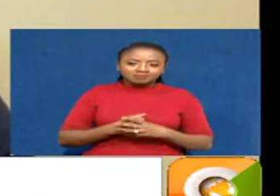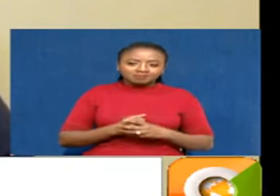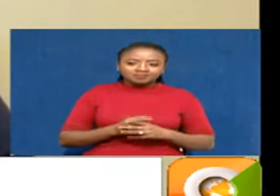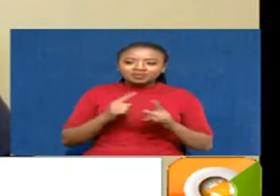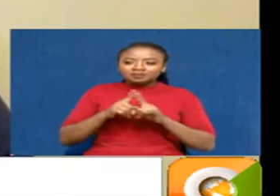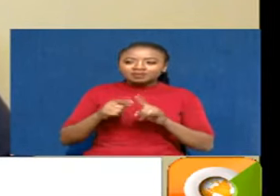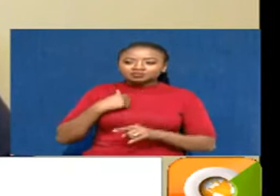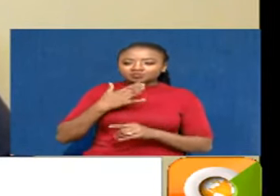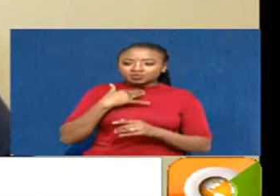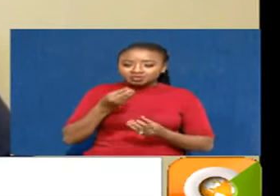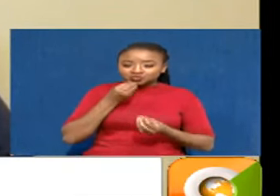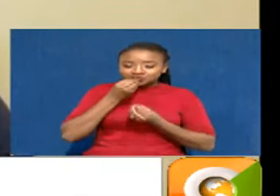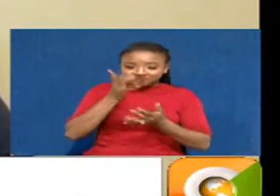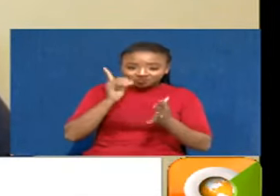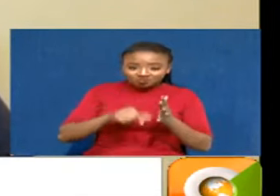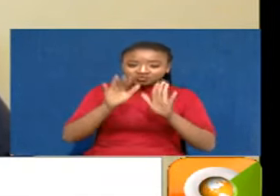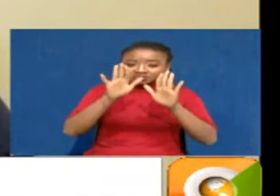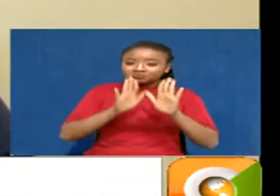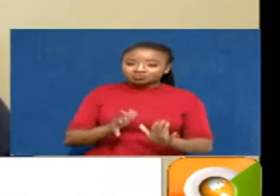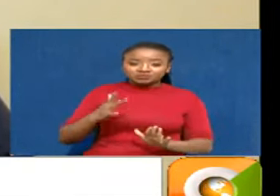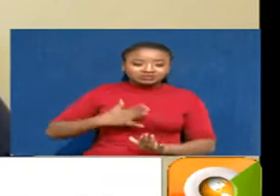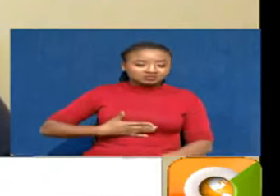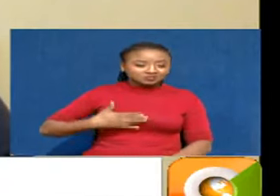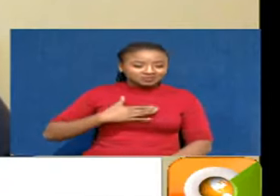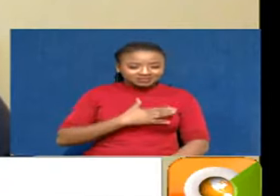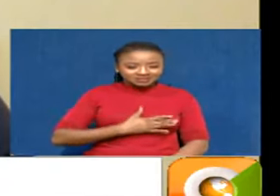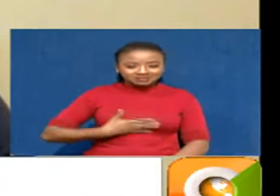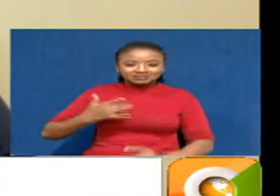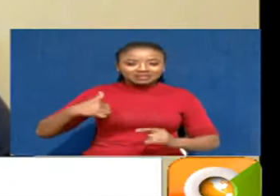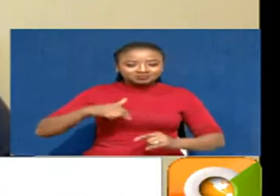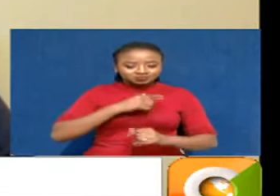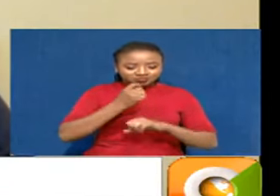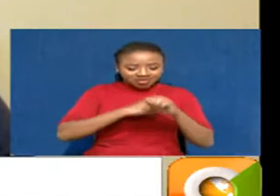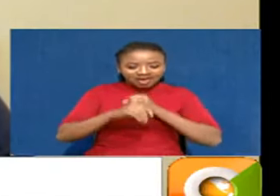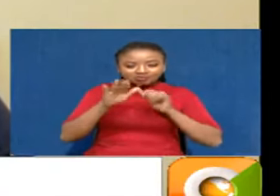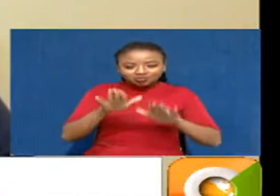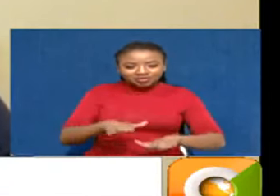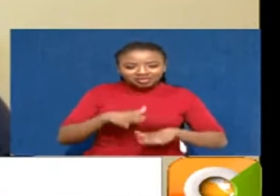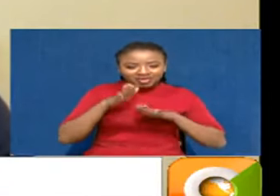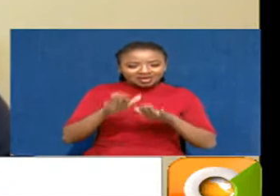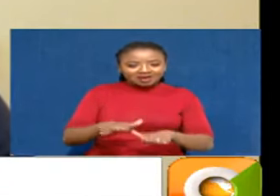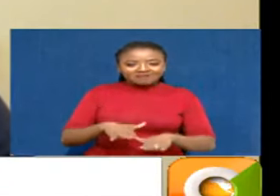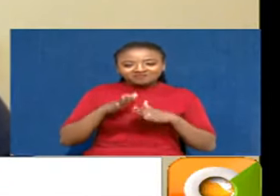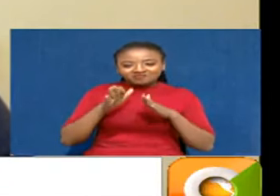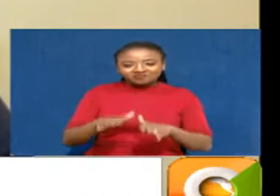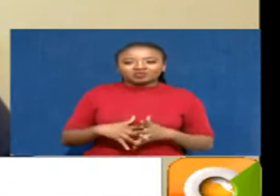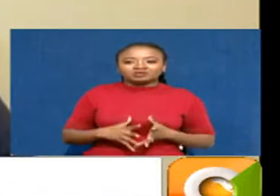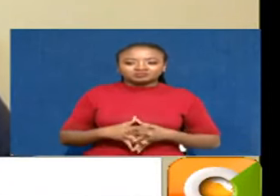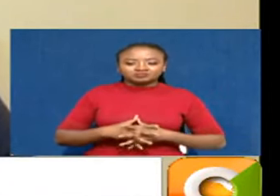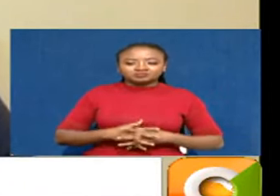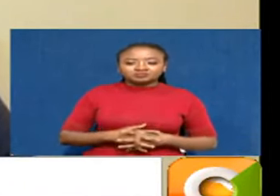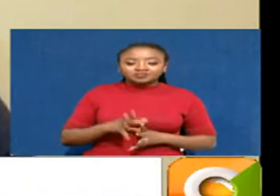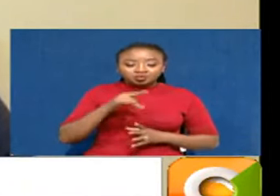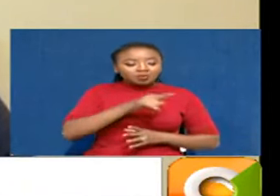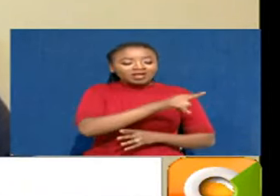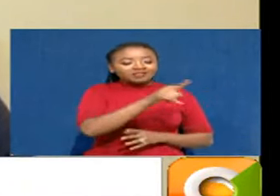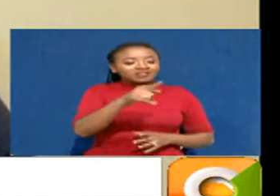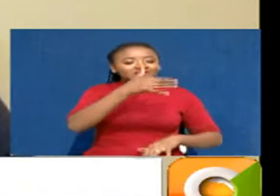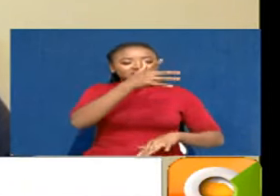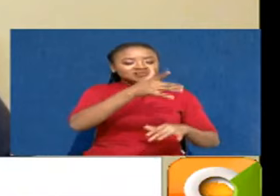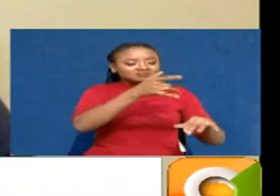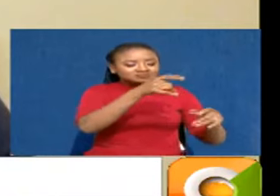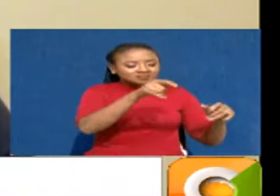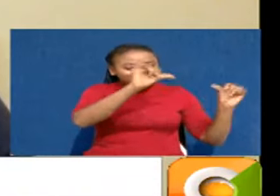want to repeat again that let us be careful that we don't kill this baby as we throw out the bathwater. These rogue lenders